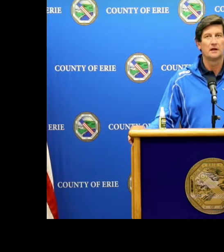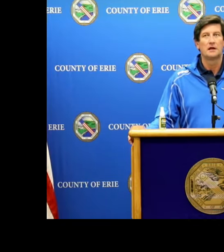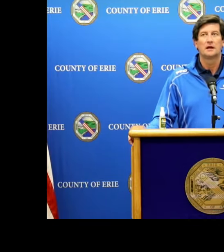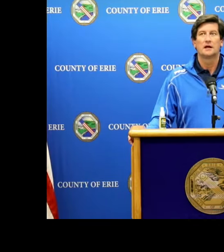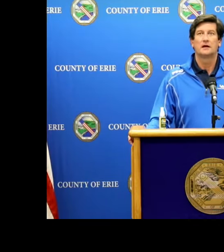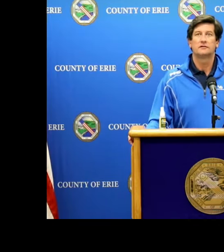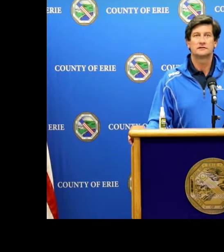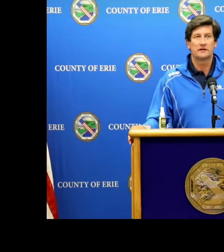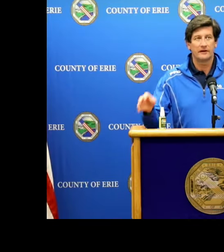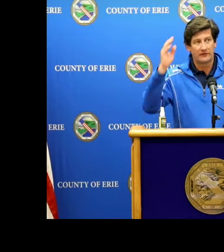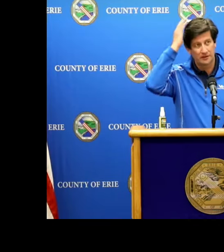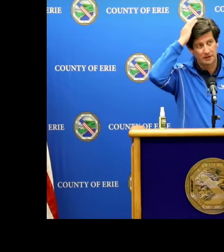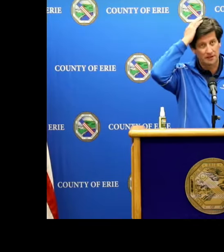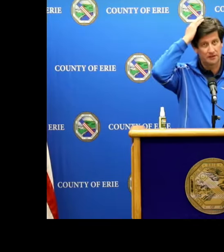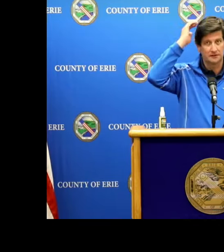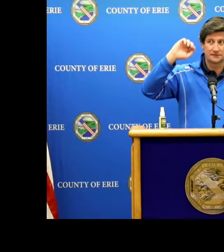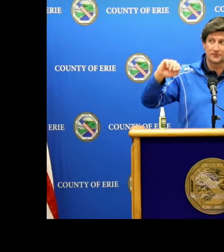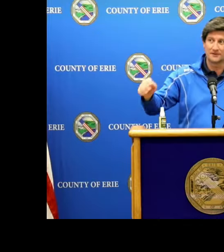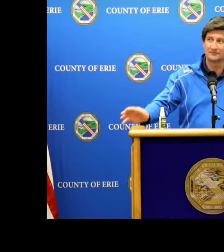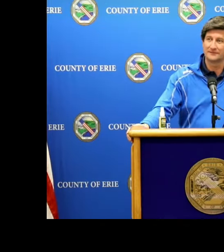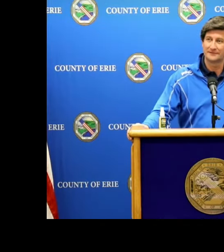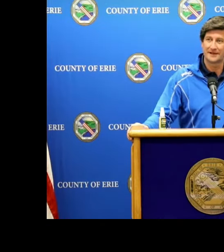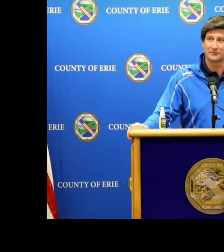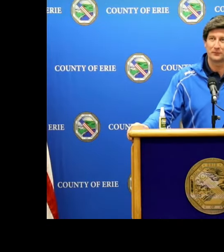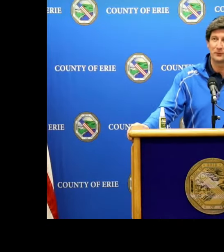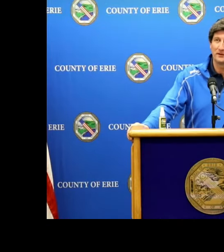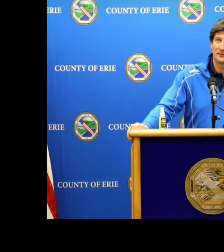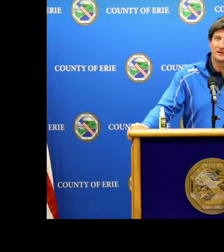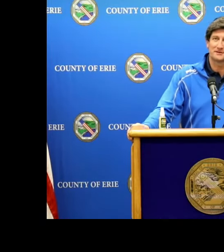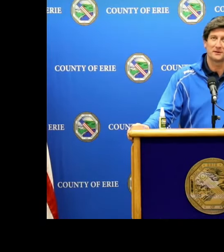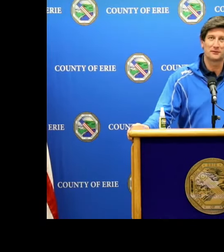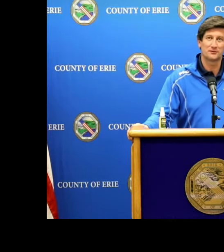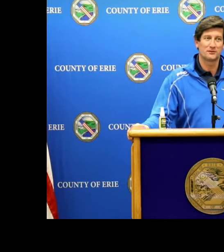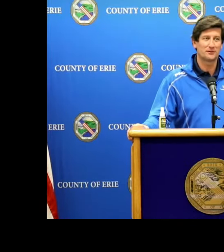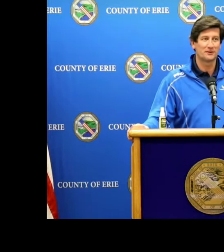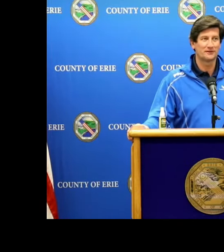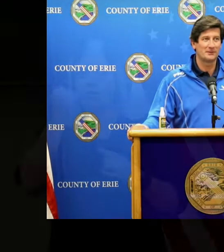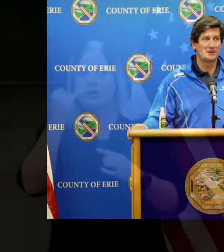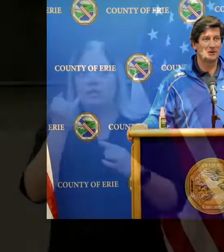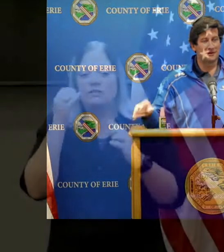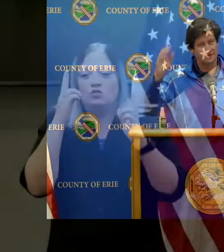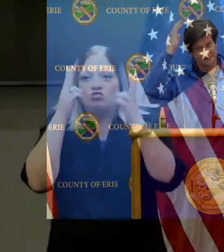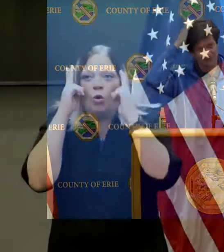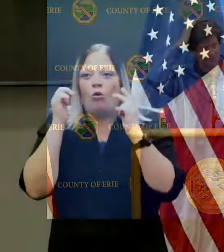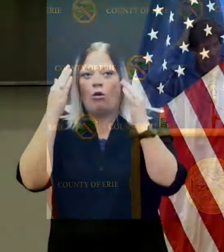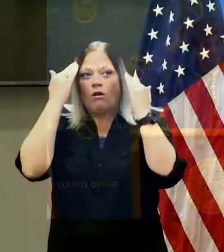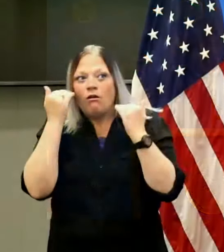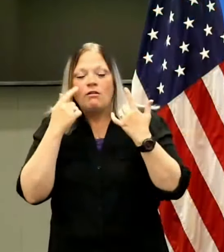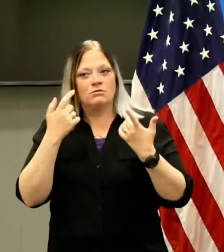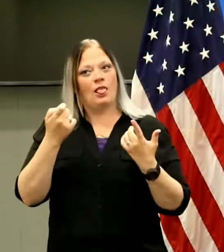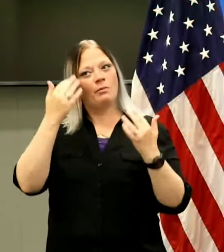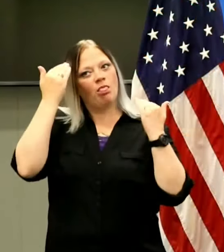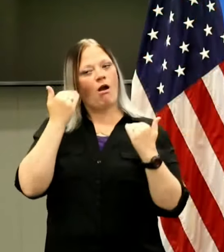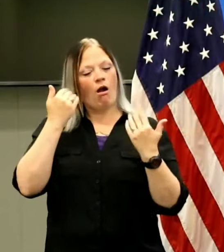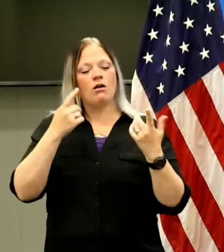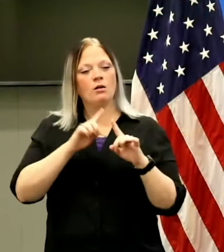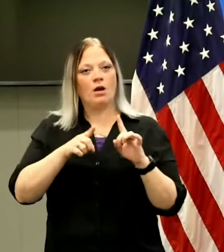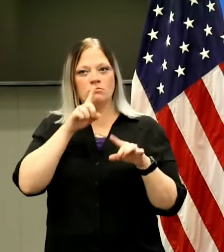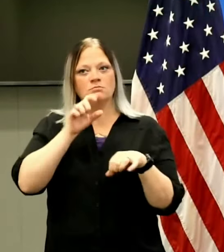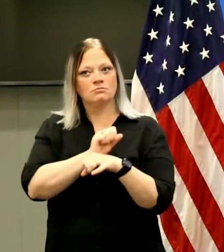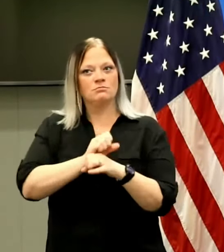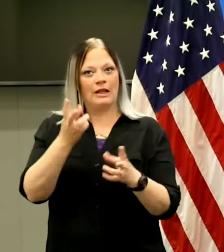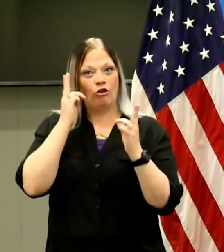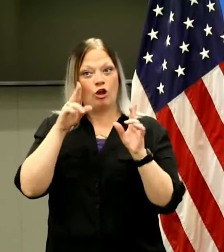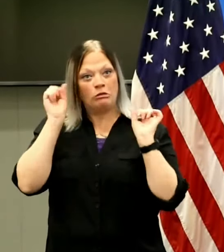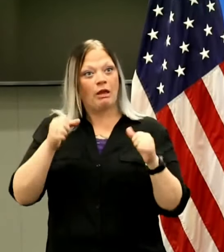update. First off, I got a haircut this morning. A lot of people are wondering whether I was going to go real short or keep it long, and it is a little longer, so I did get a haircut. You can get